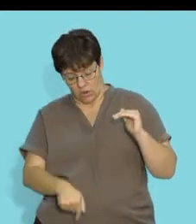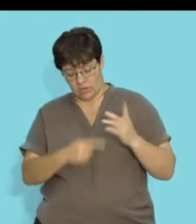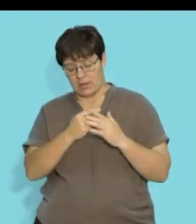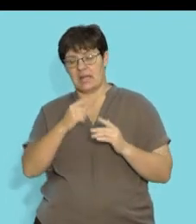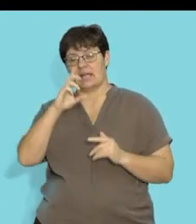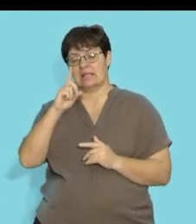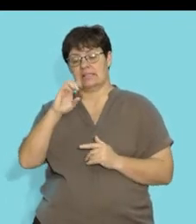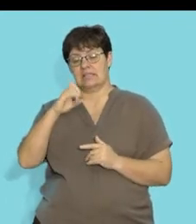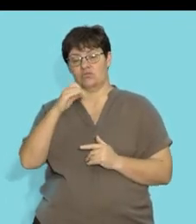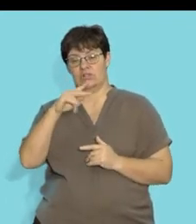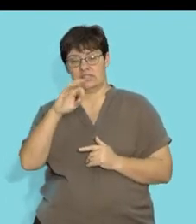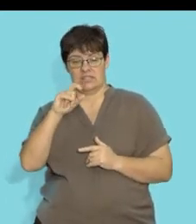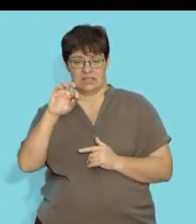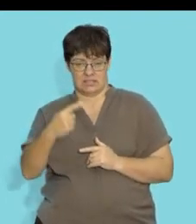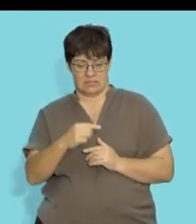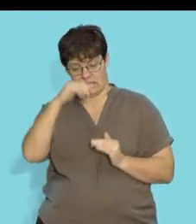decreasing function.